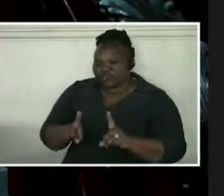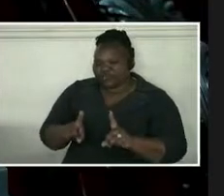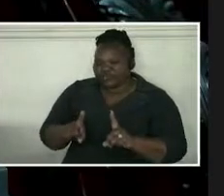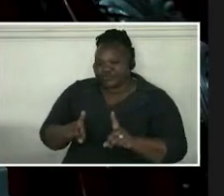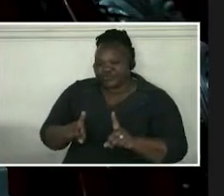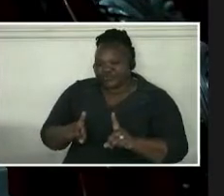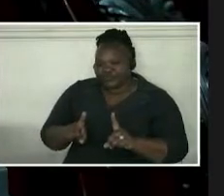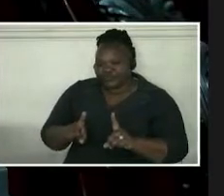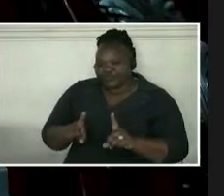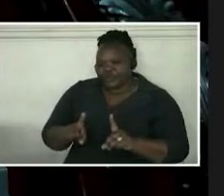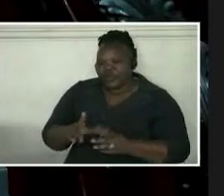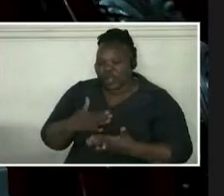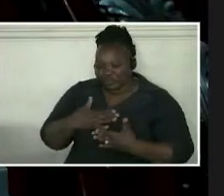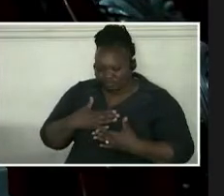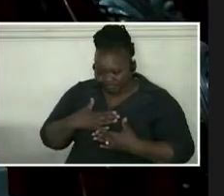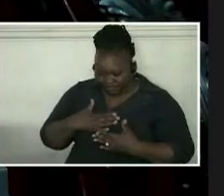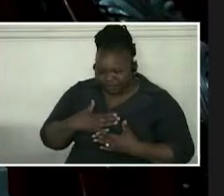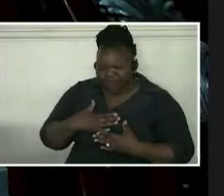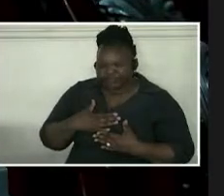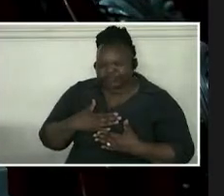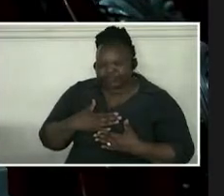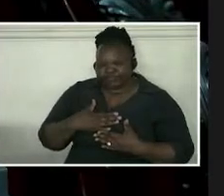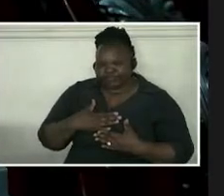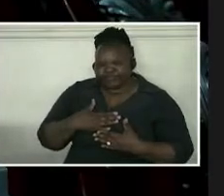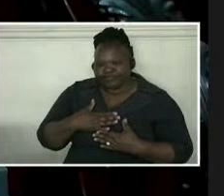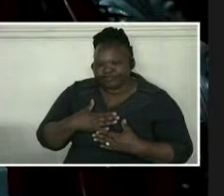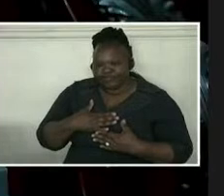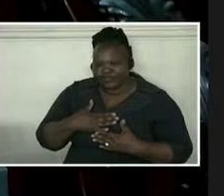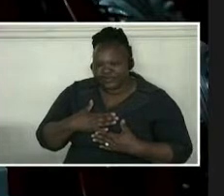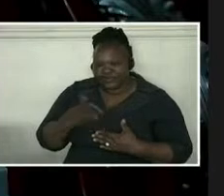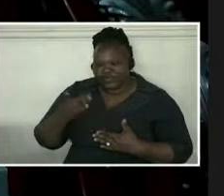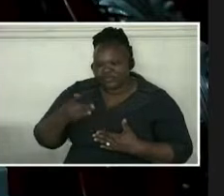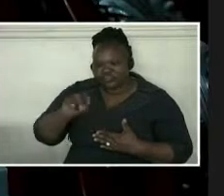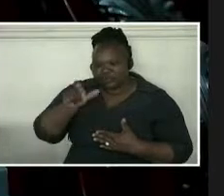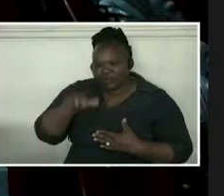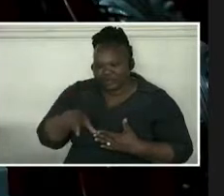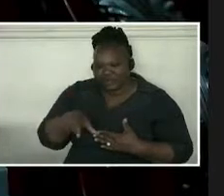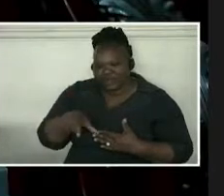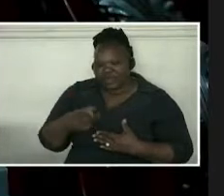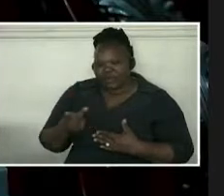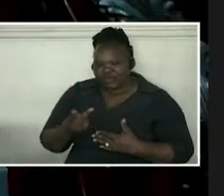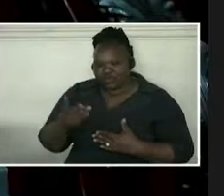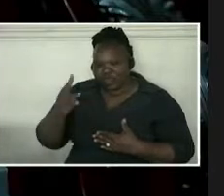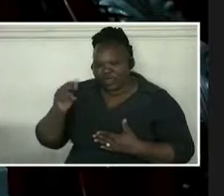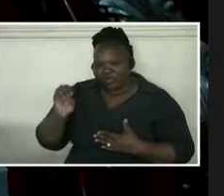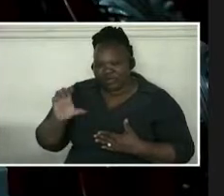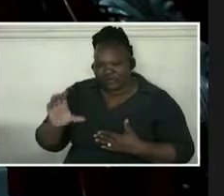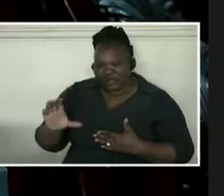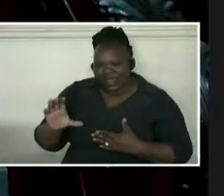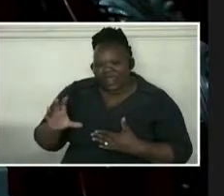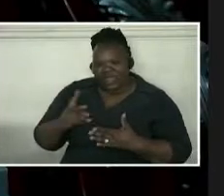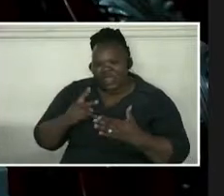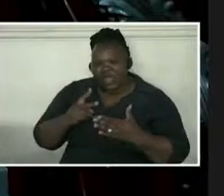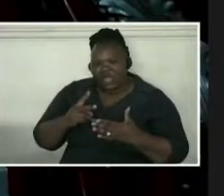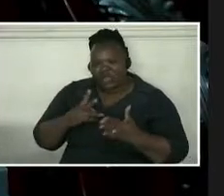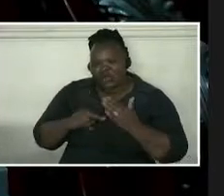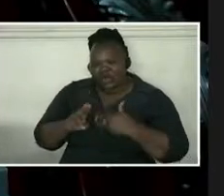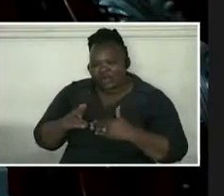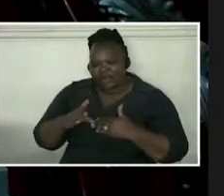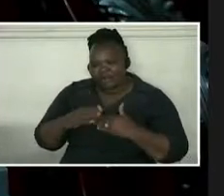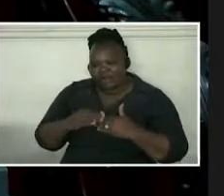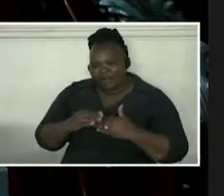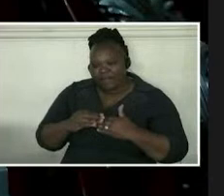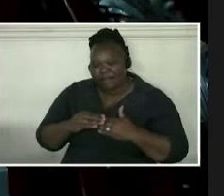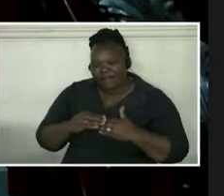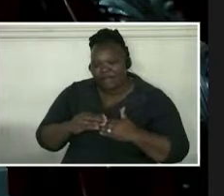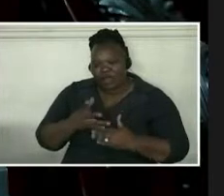are quite pleased the honorable chair and the mec and honorable members when we were